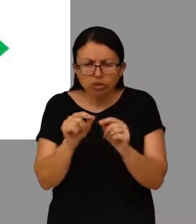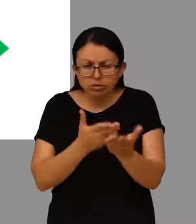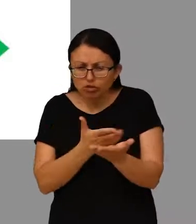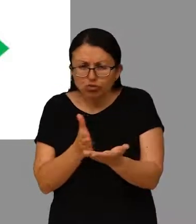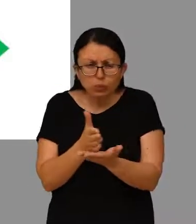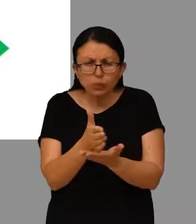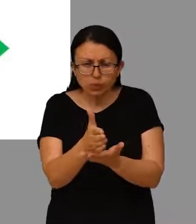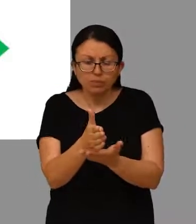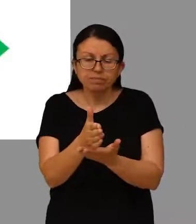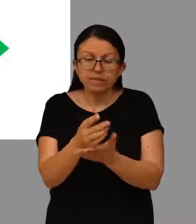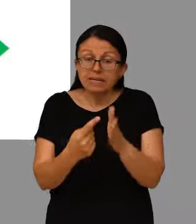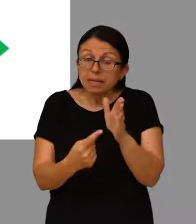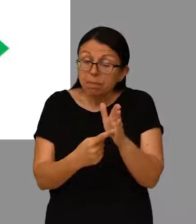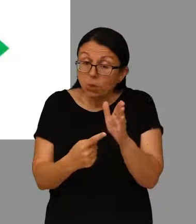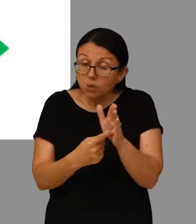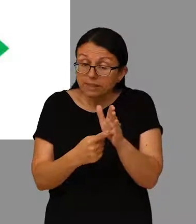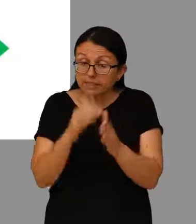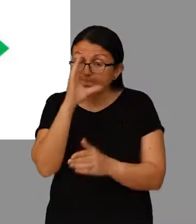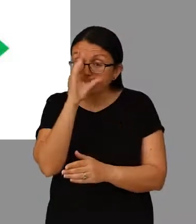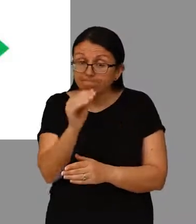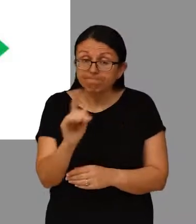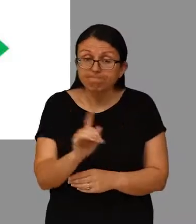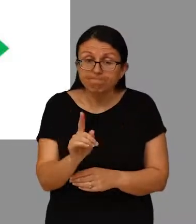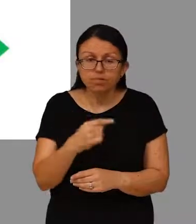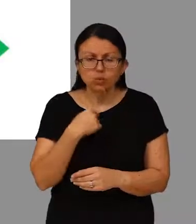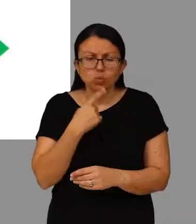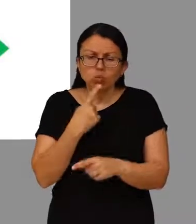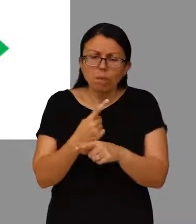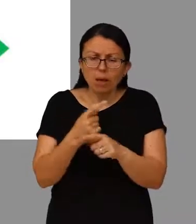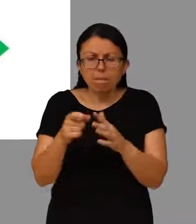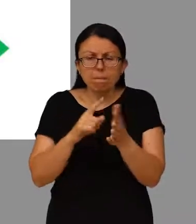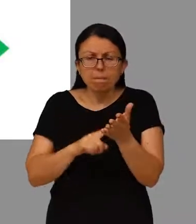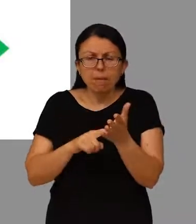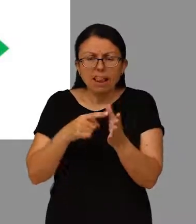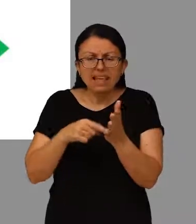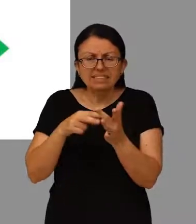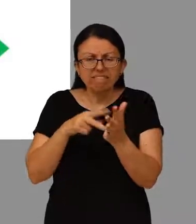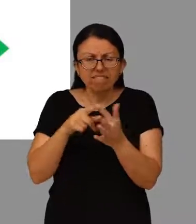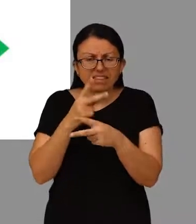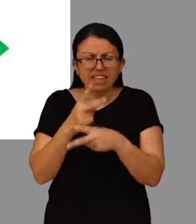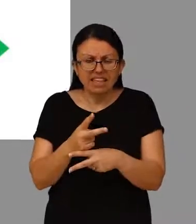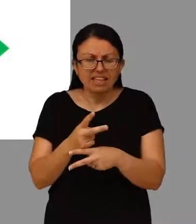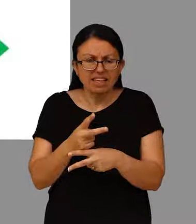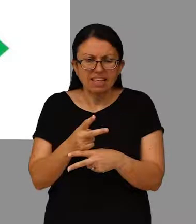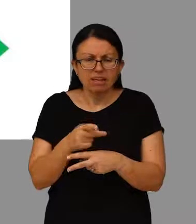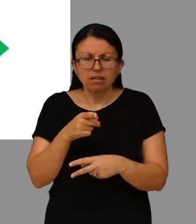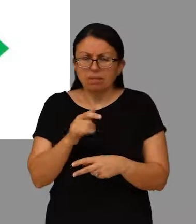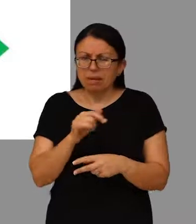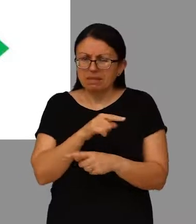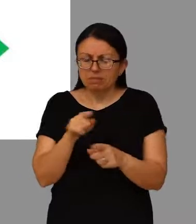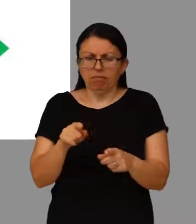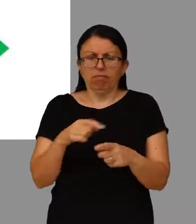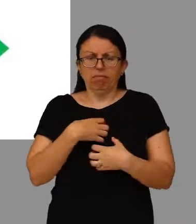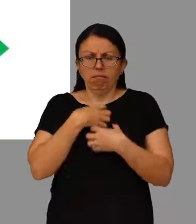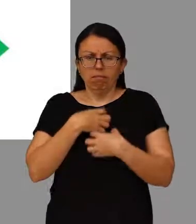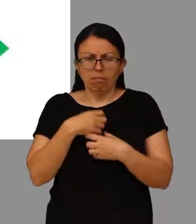along. An important point to mention here, you'll see that we're mentioning palliative care. A